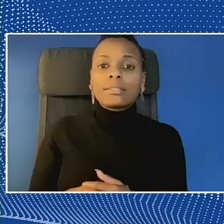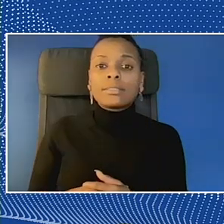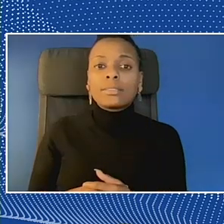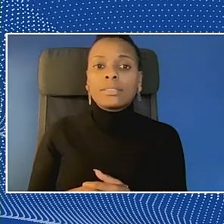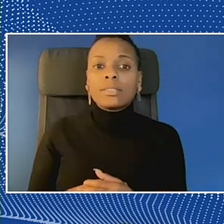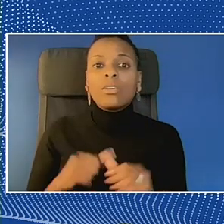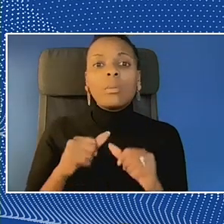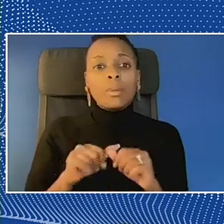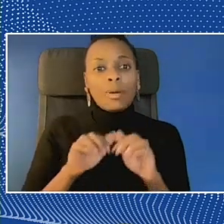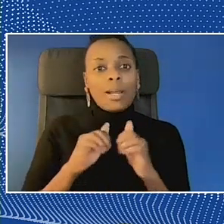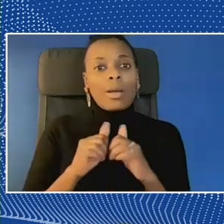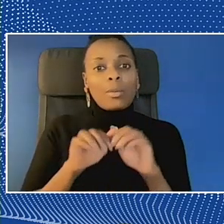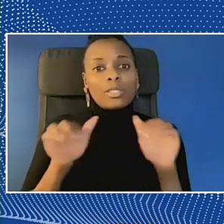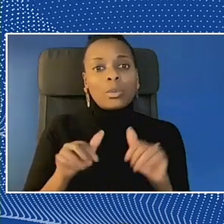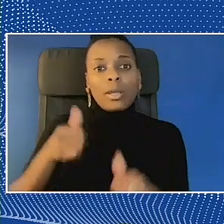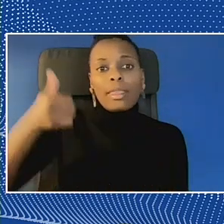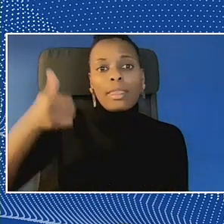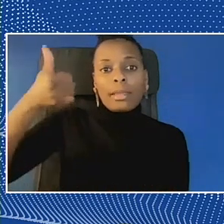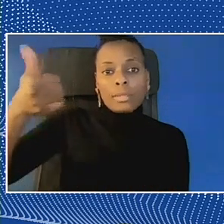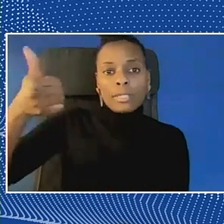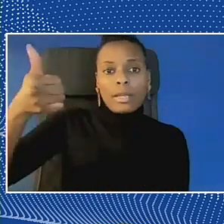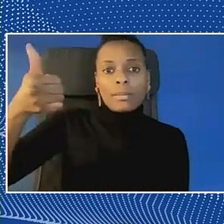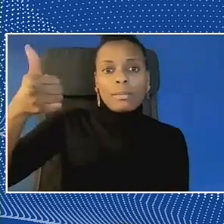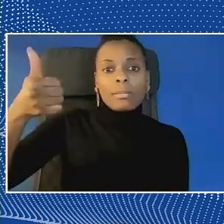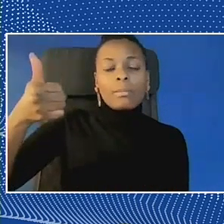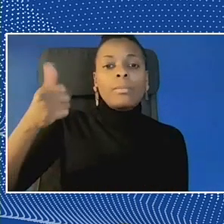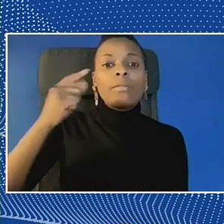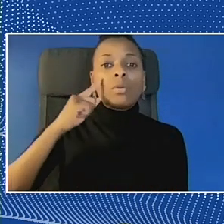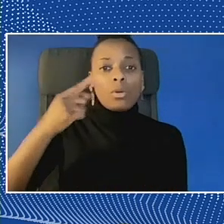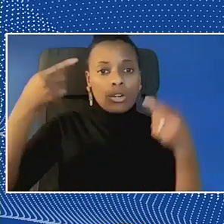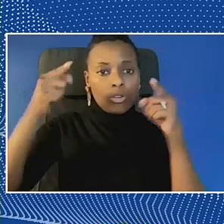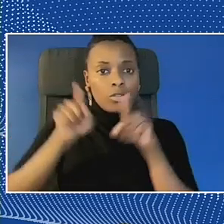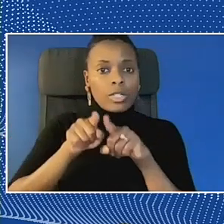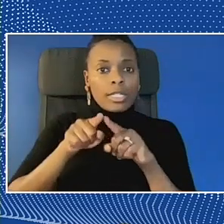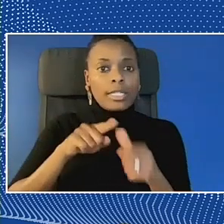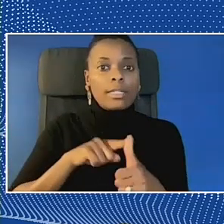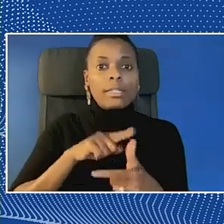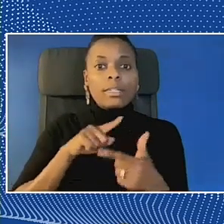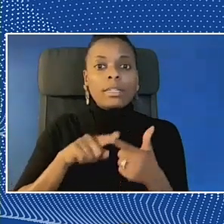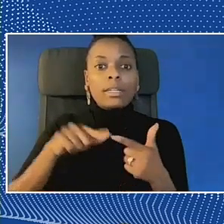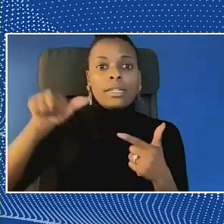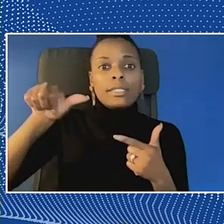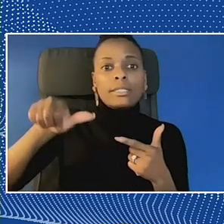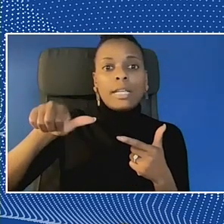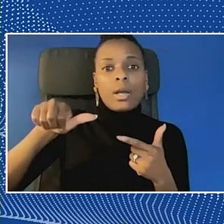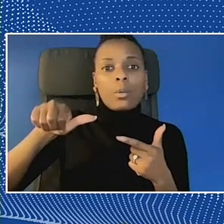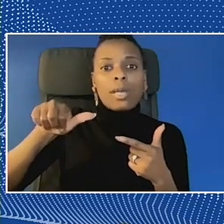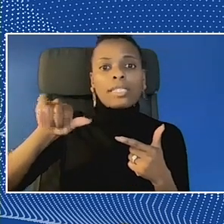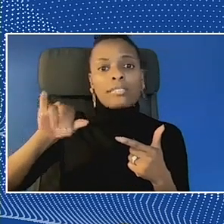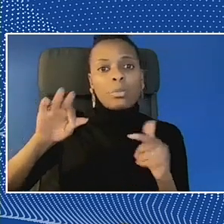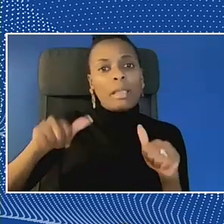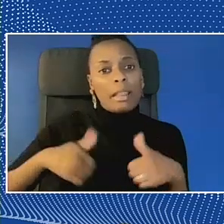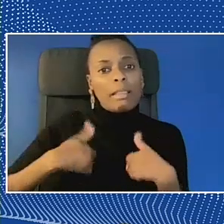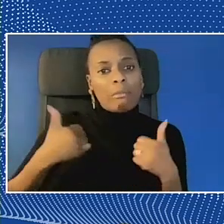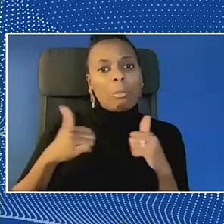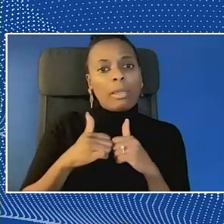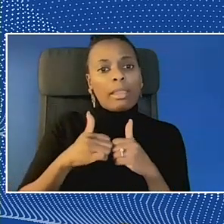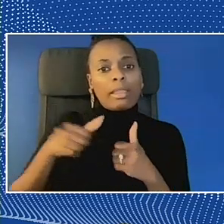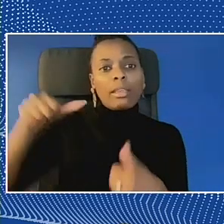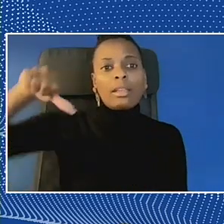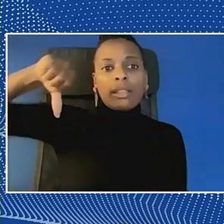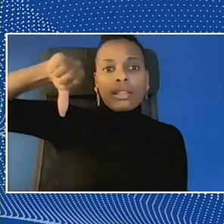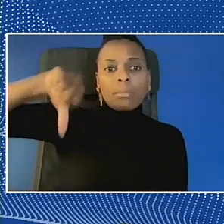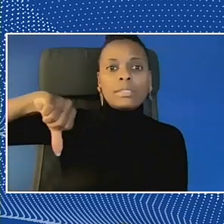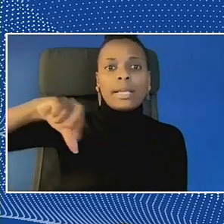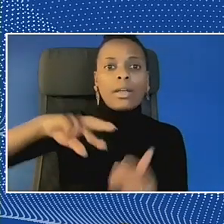we do this, thumbs up for in agreement, sideways if you can live with it, thumbs down would be